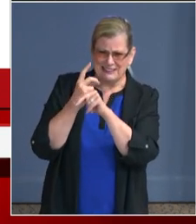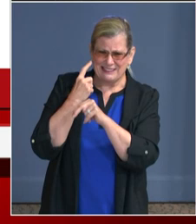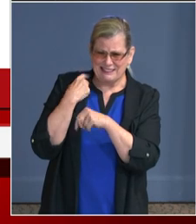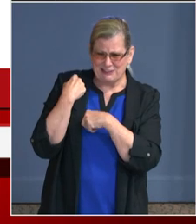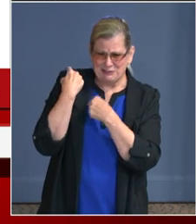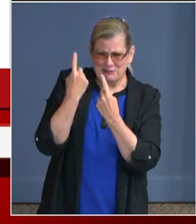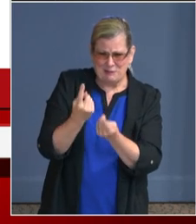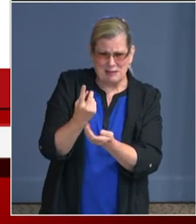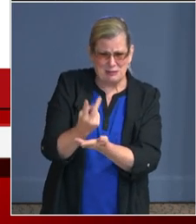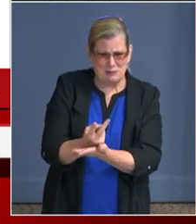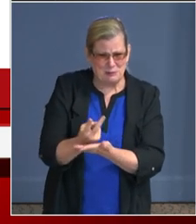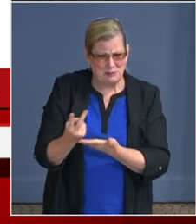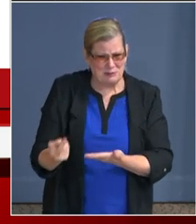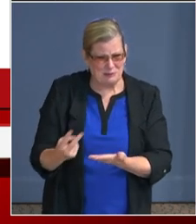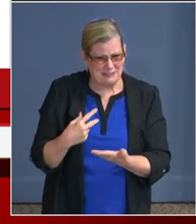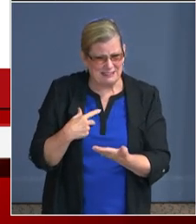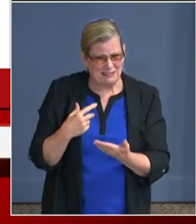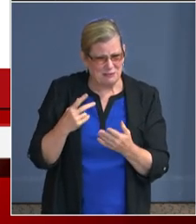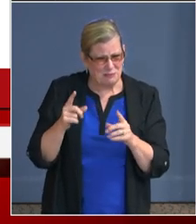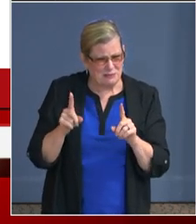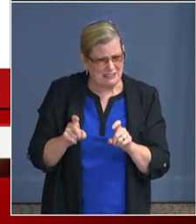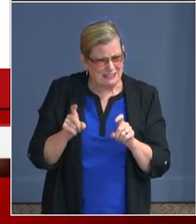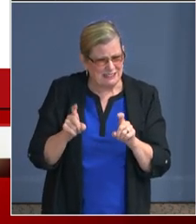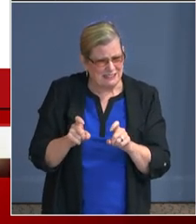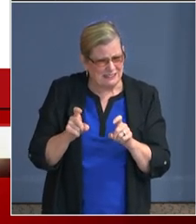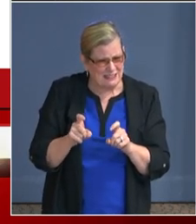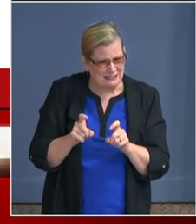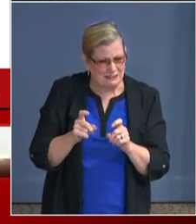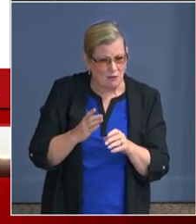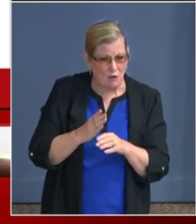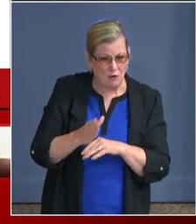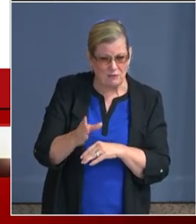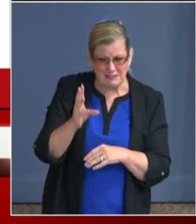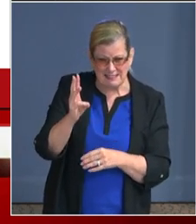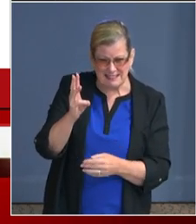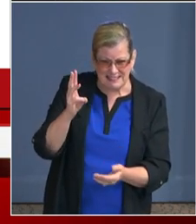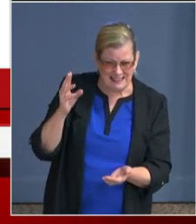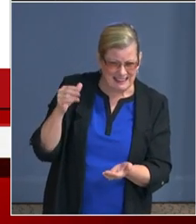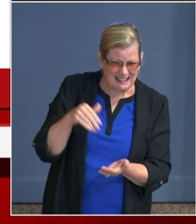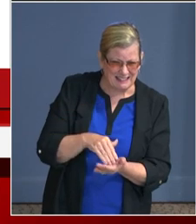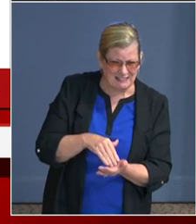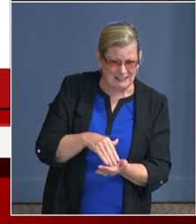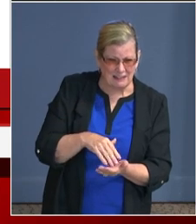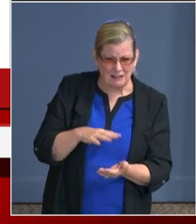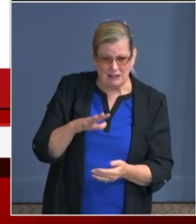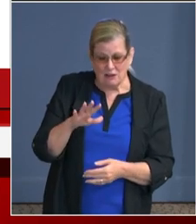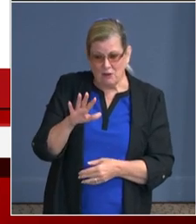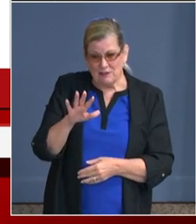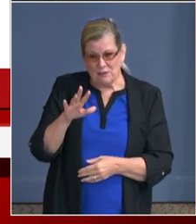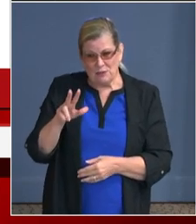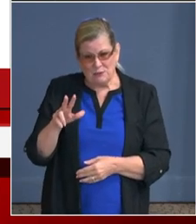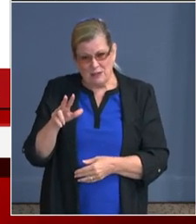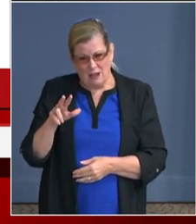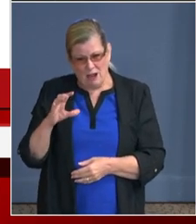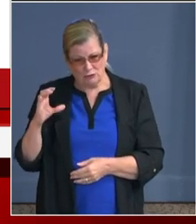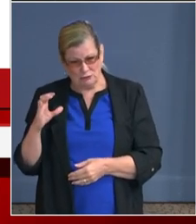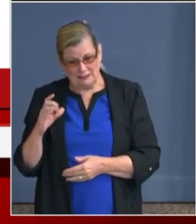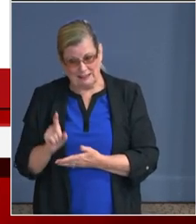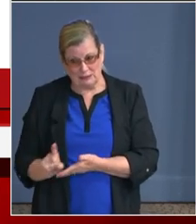we've tested almost 6,000 in 1 week and over 5,300 last